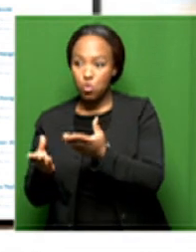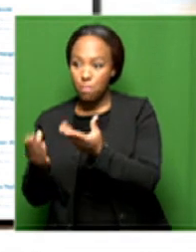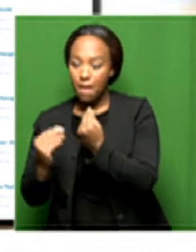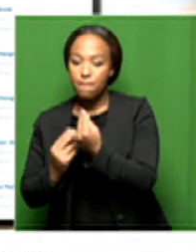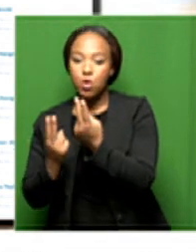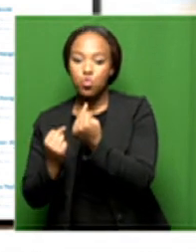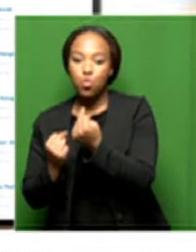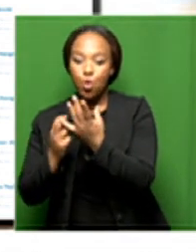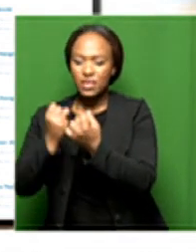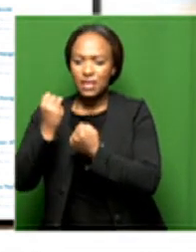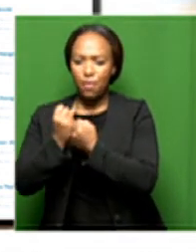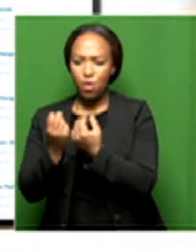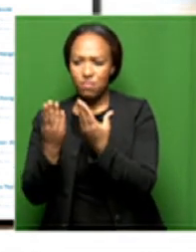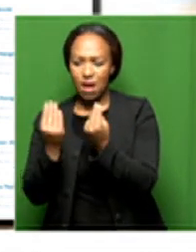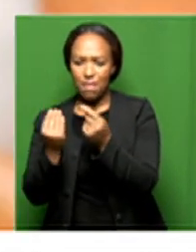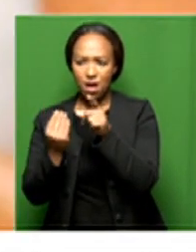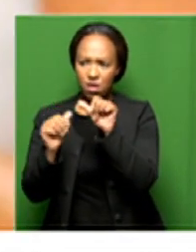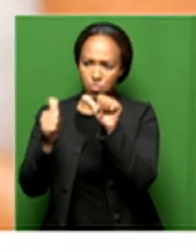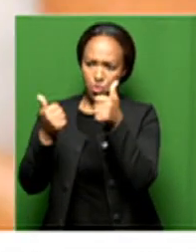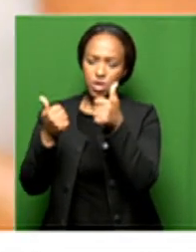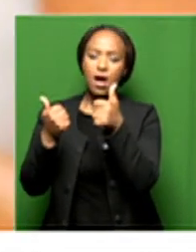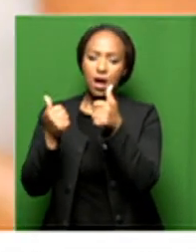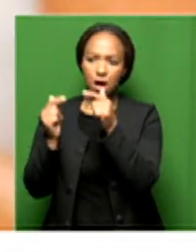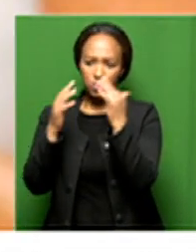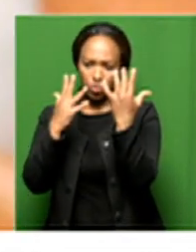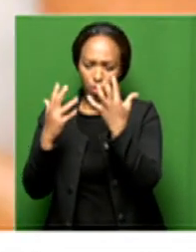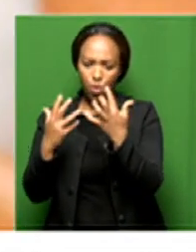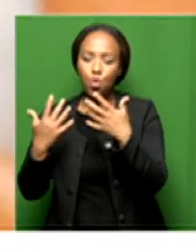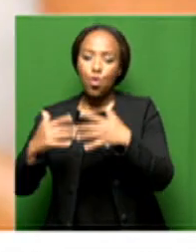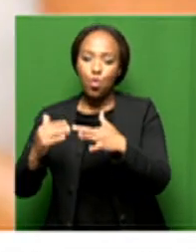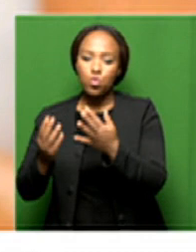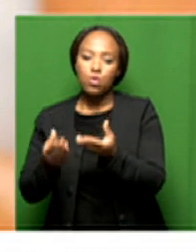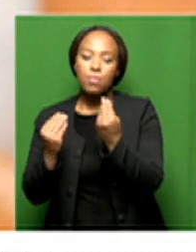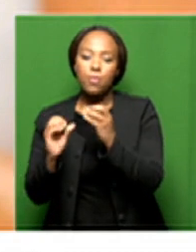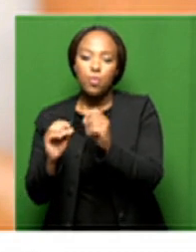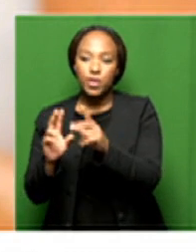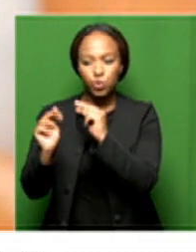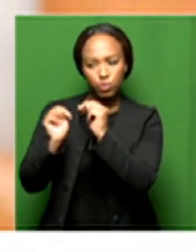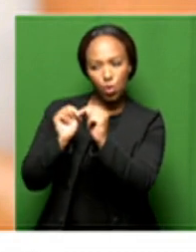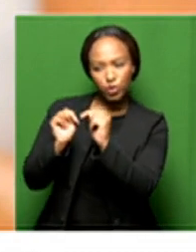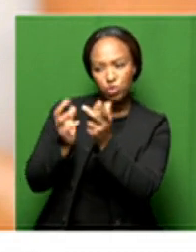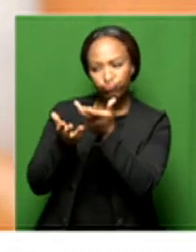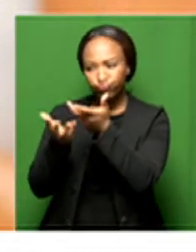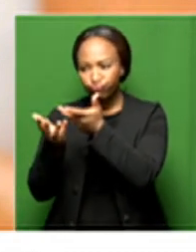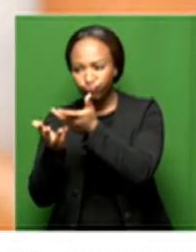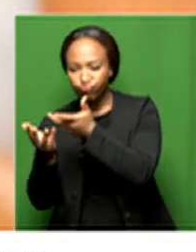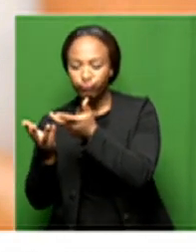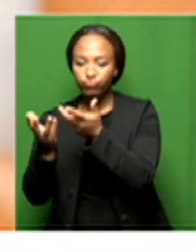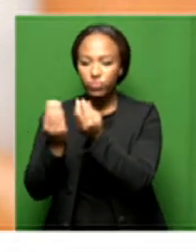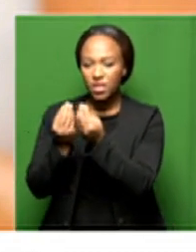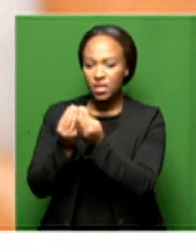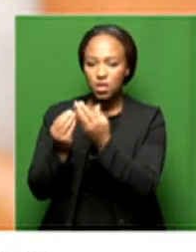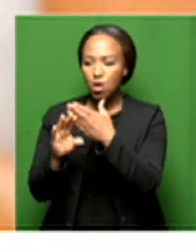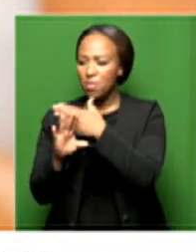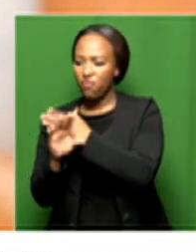supported with a good score, and it will give you a lot of opportunity to negotiate on things that you probably